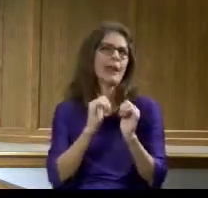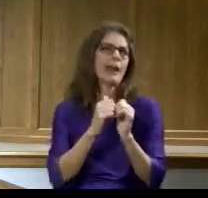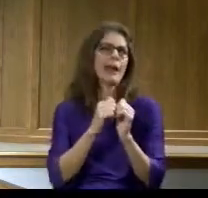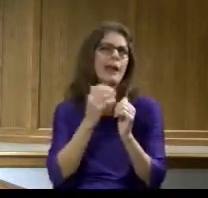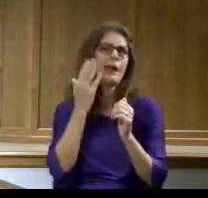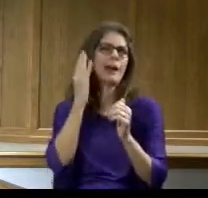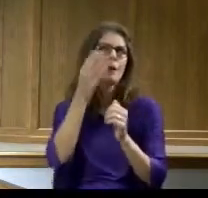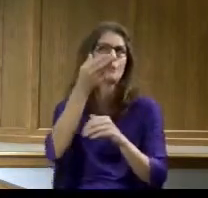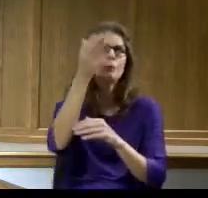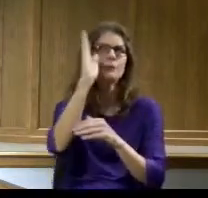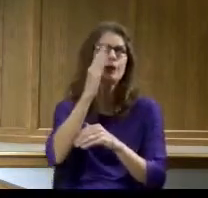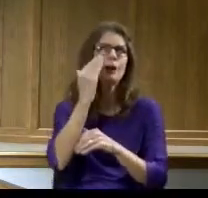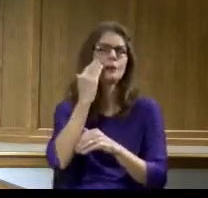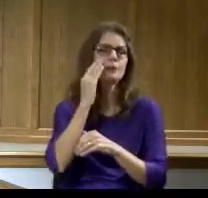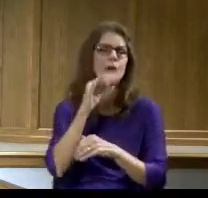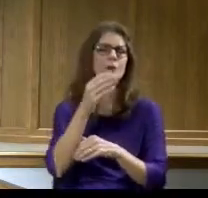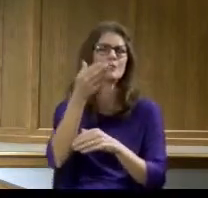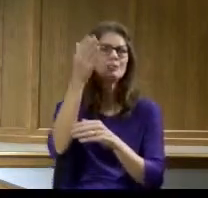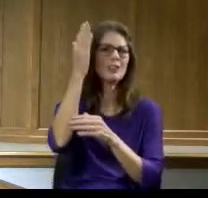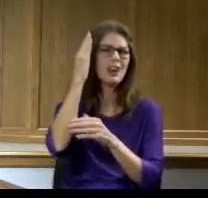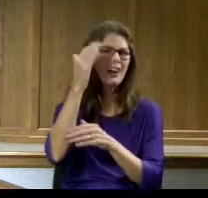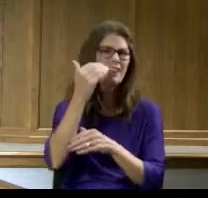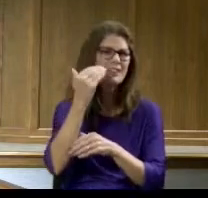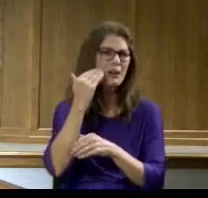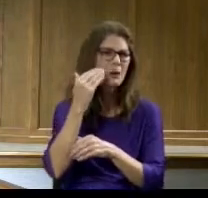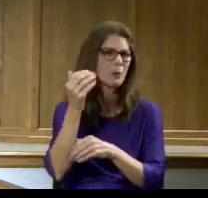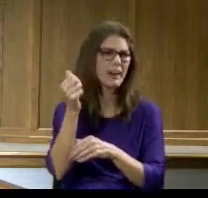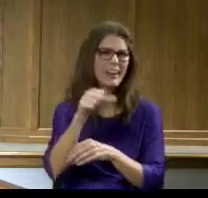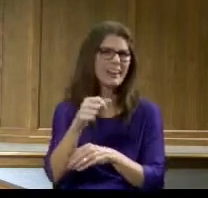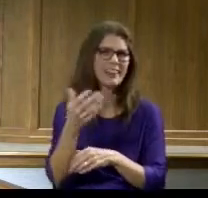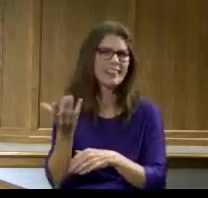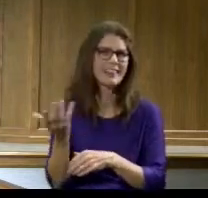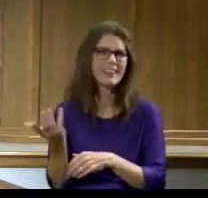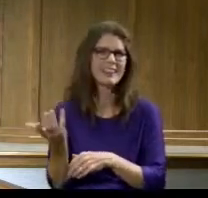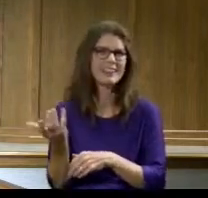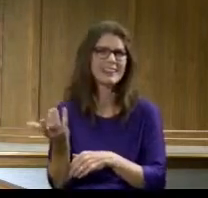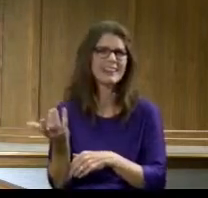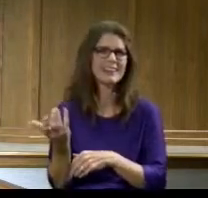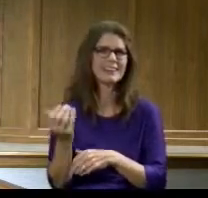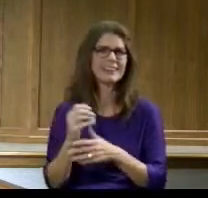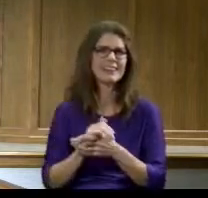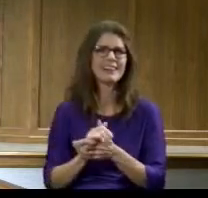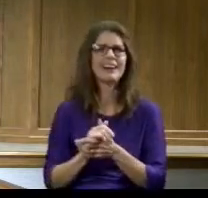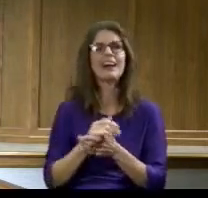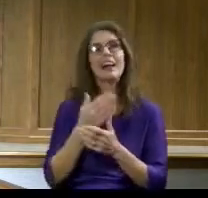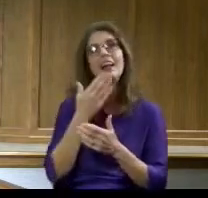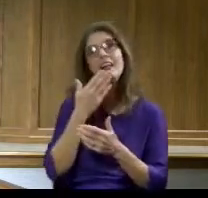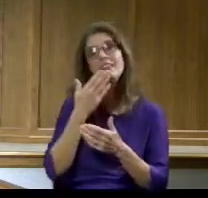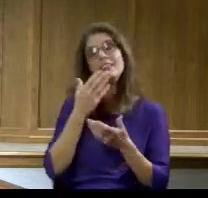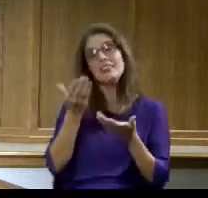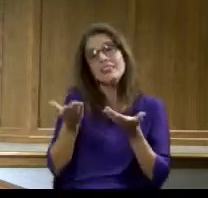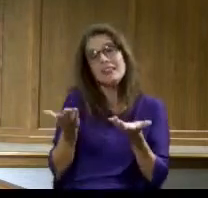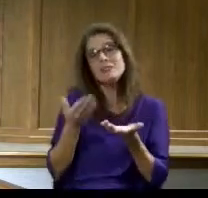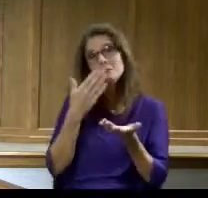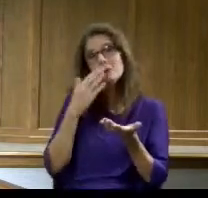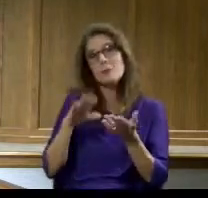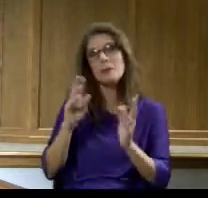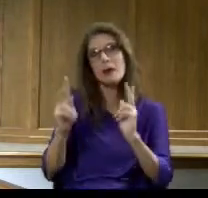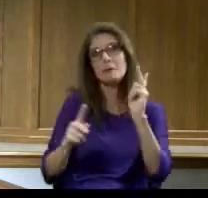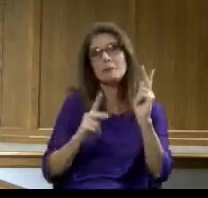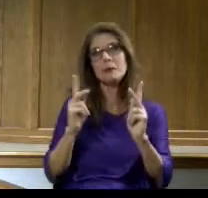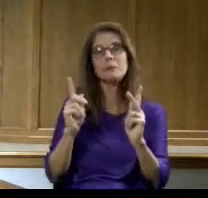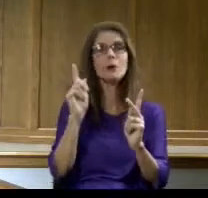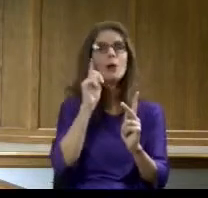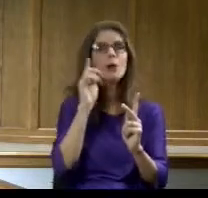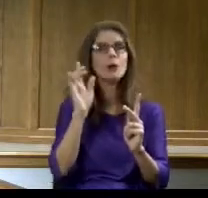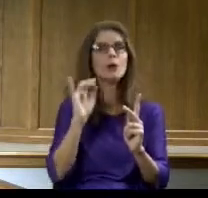Does the Most High know anything?" This is what the wicked are like. Always free of care,